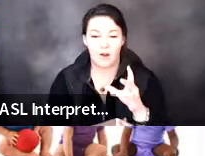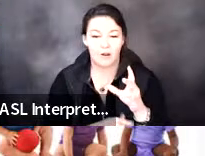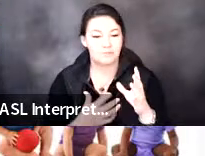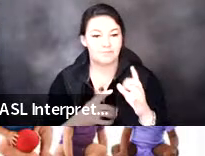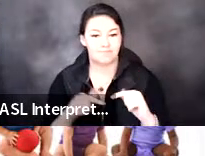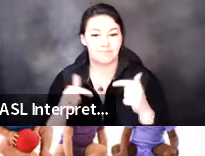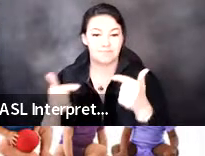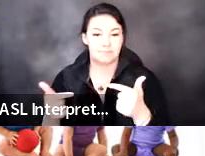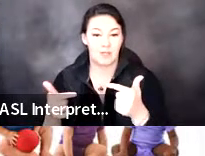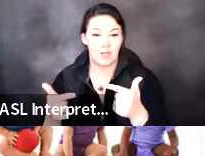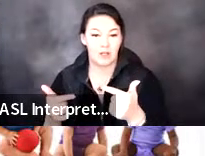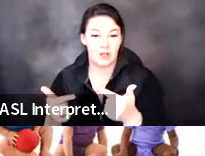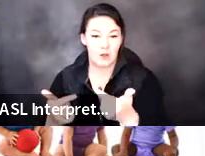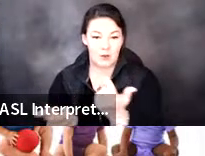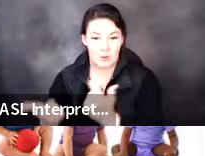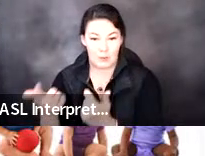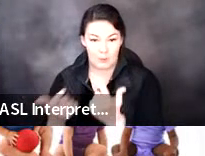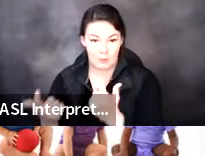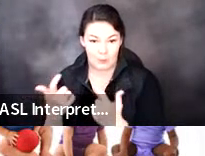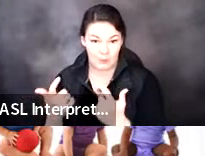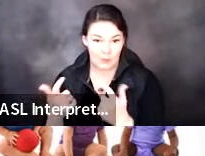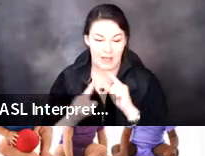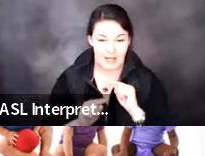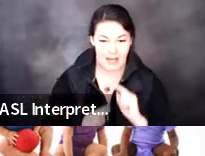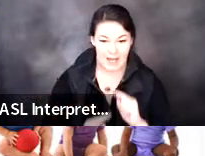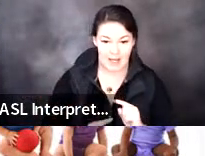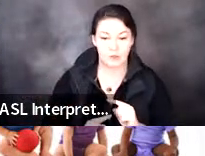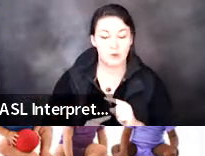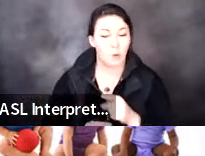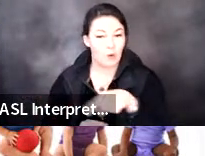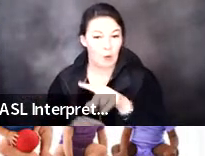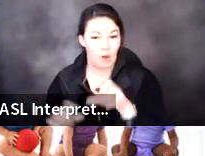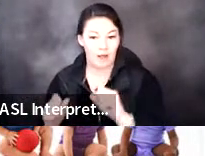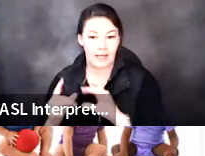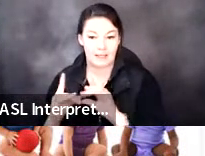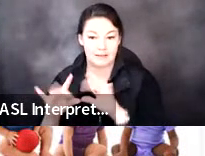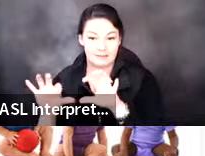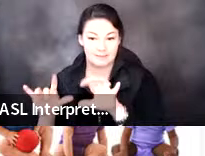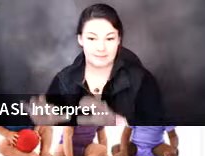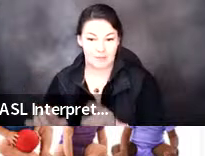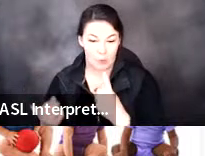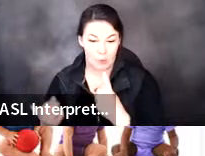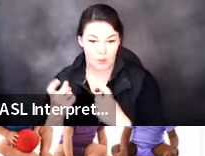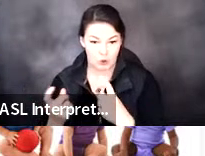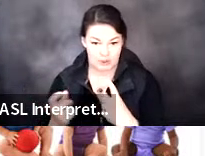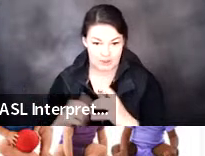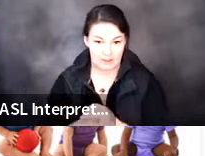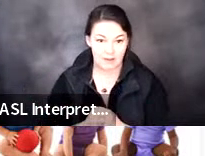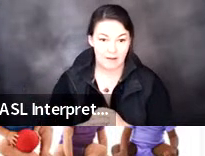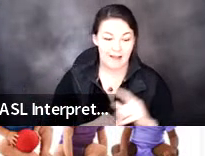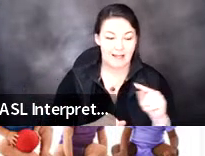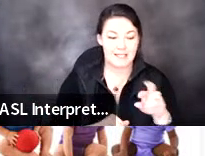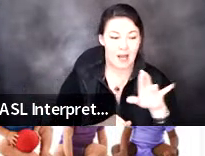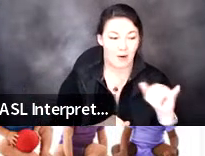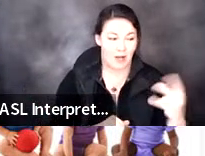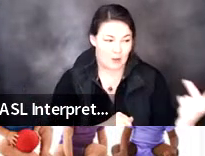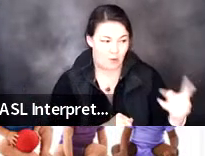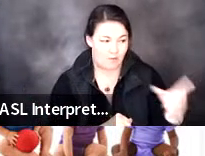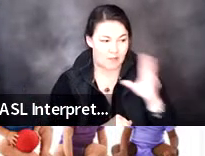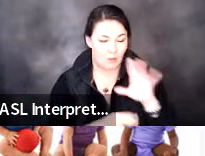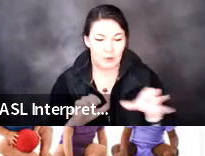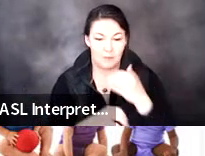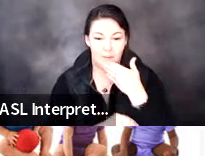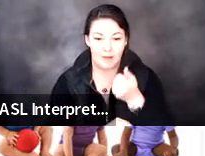field for us so that you can type in some questions or comments, and Terry and I will do our best to respond to